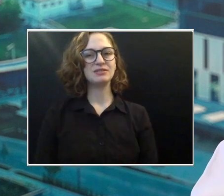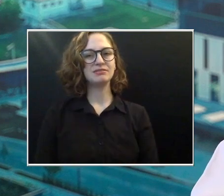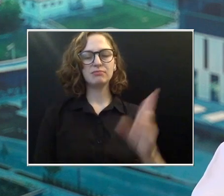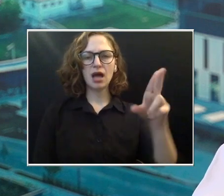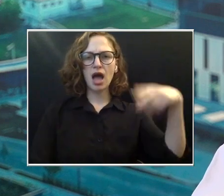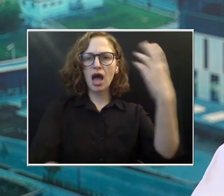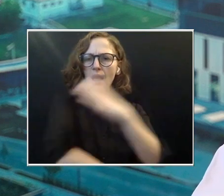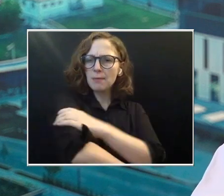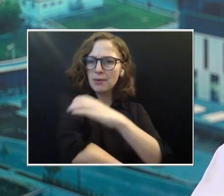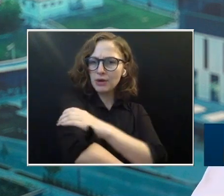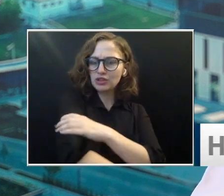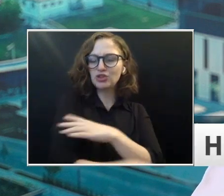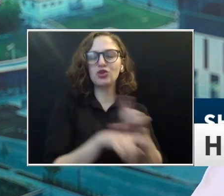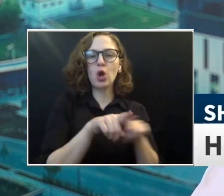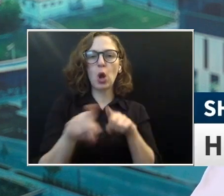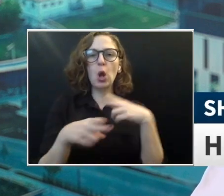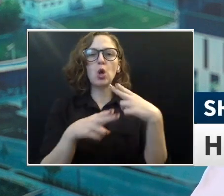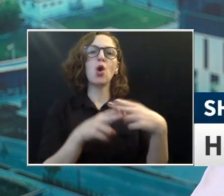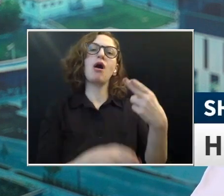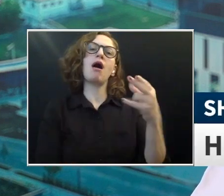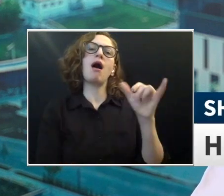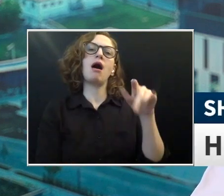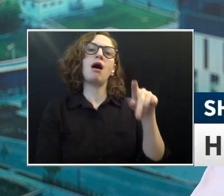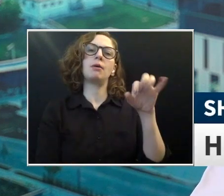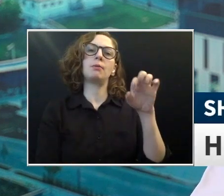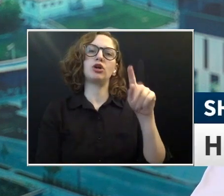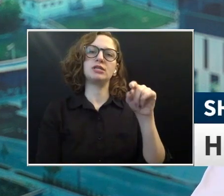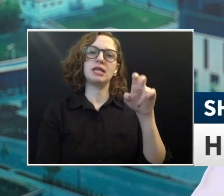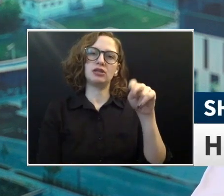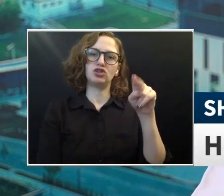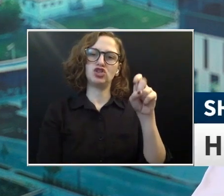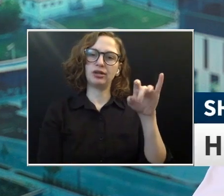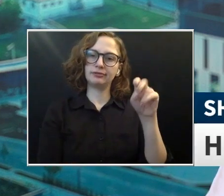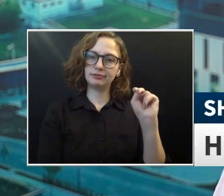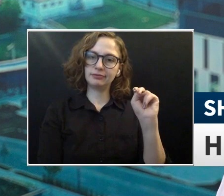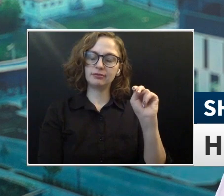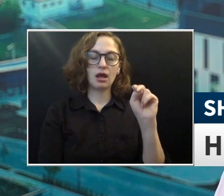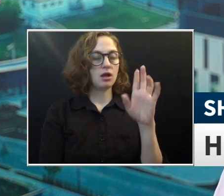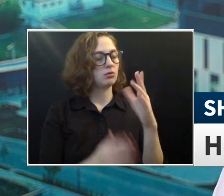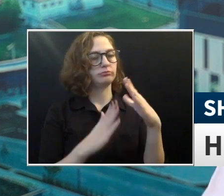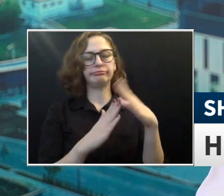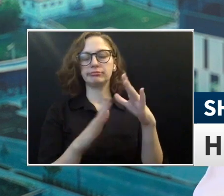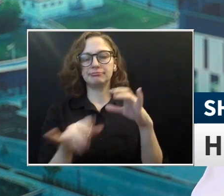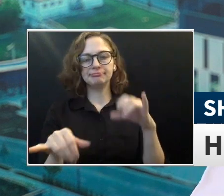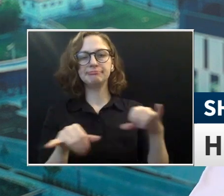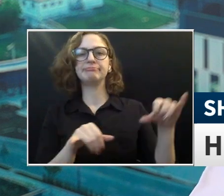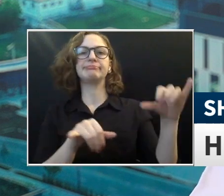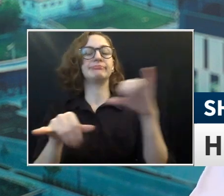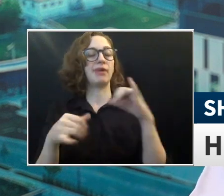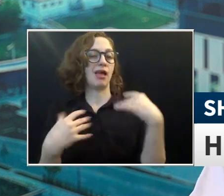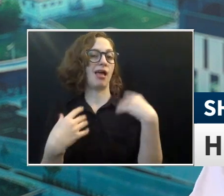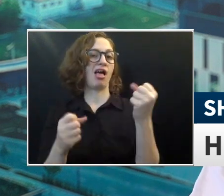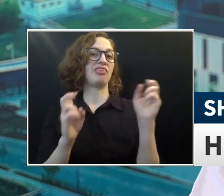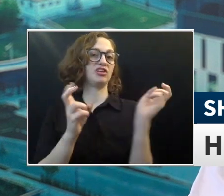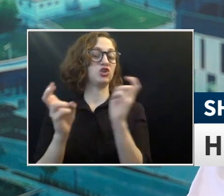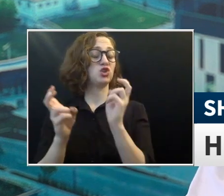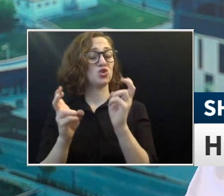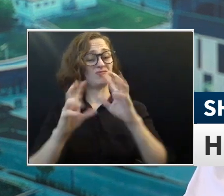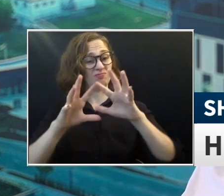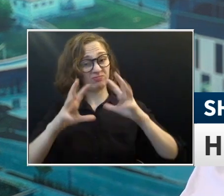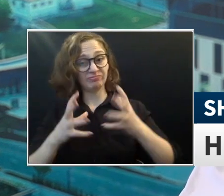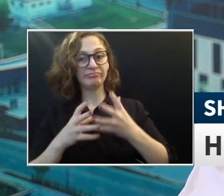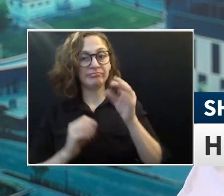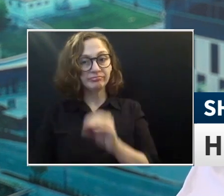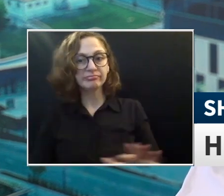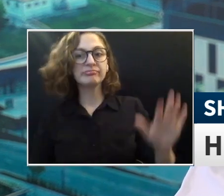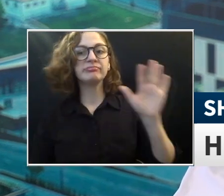as hypertension, is one of the most common health conditions in all of America and all the world. But today we're going to learn about a